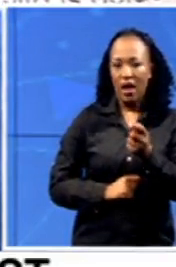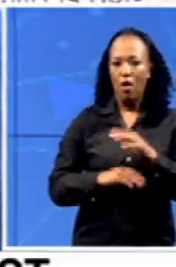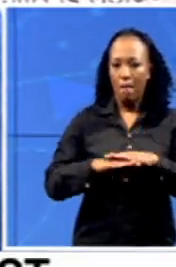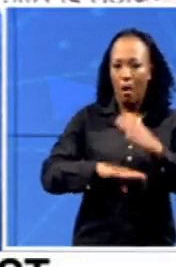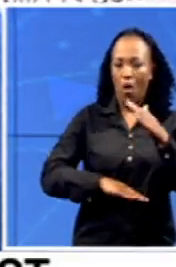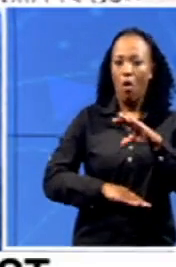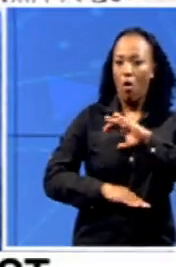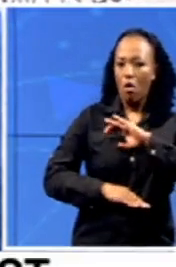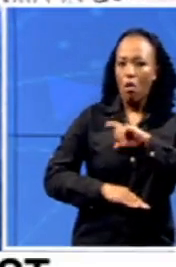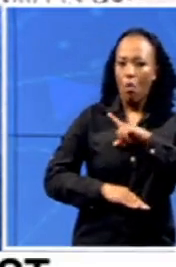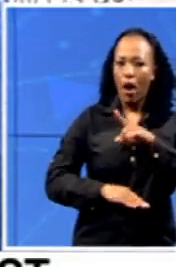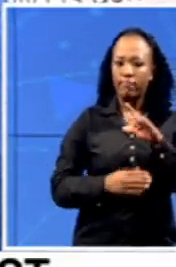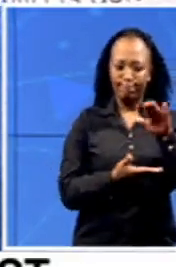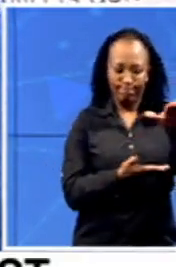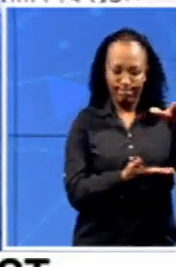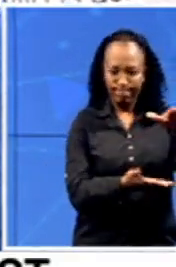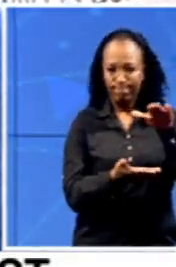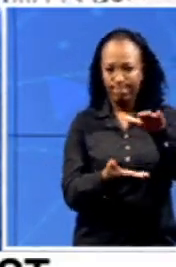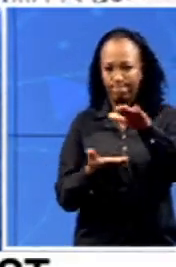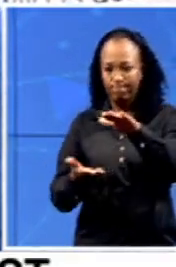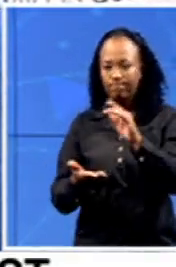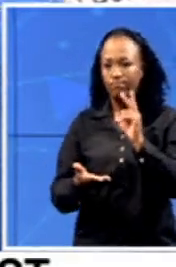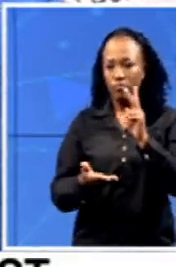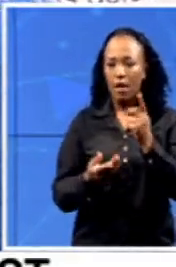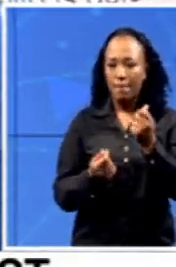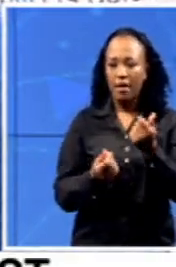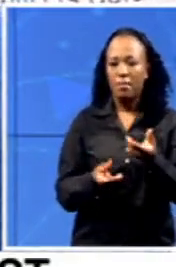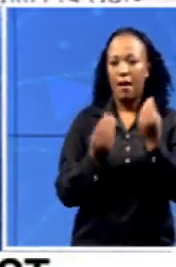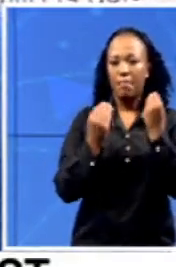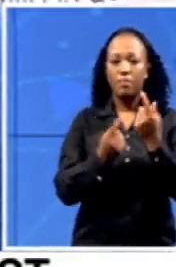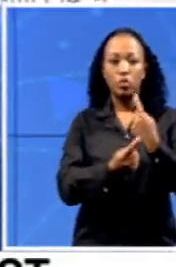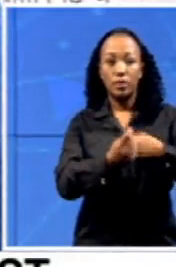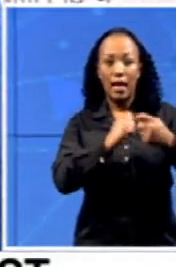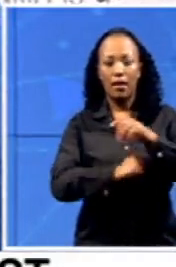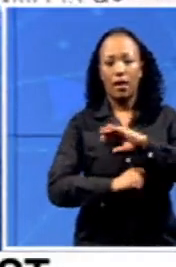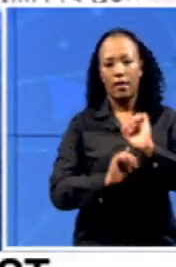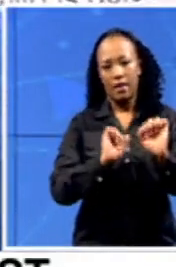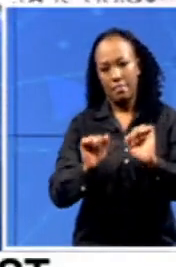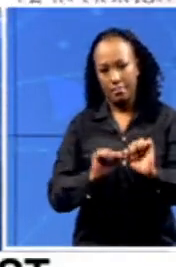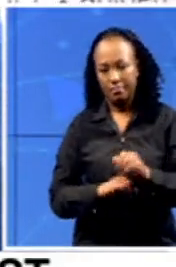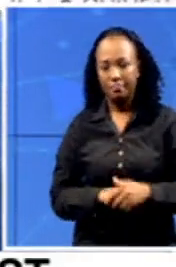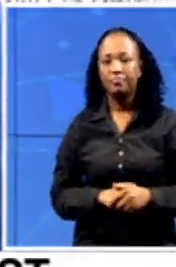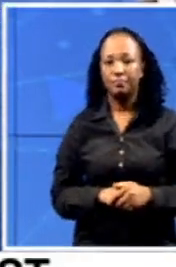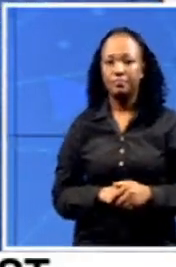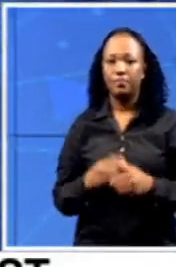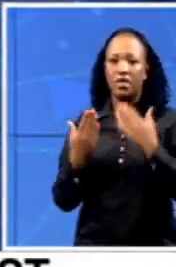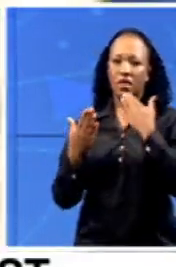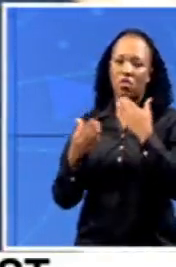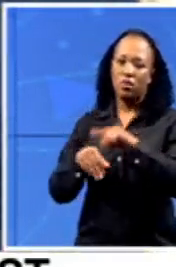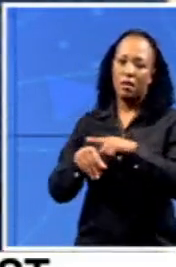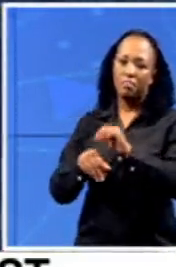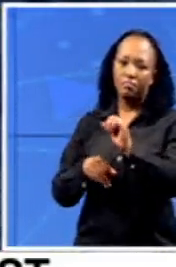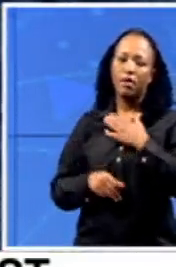commissions in order to look at those packages so that they can see that they could make money from it by selling it on to their clients as well. Okay, thanks a lot. Pleasure.